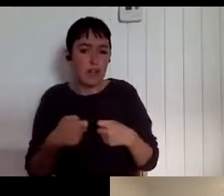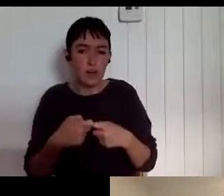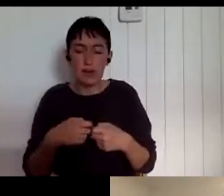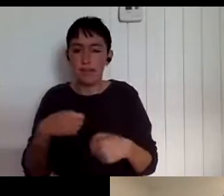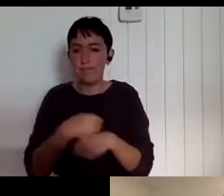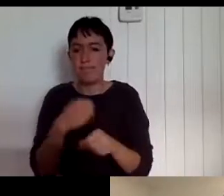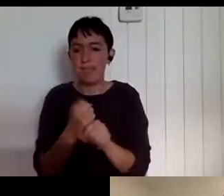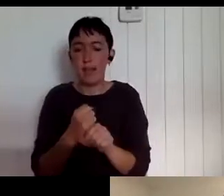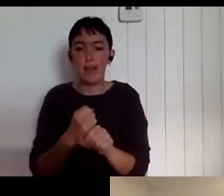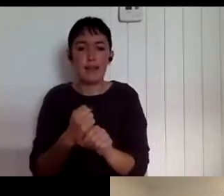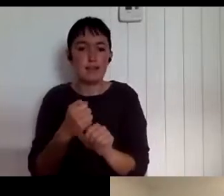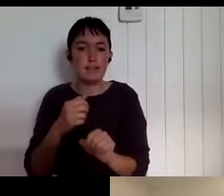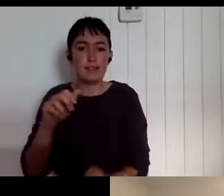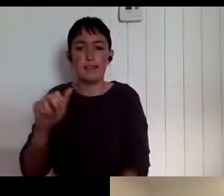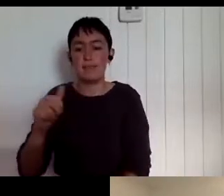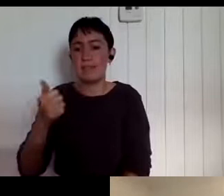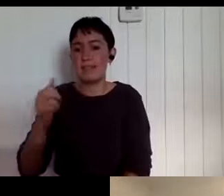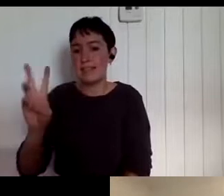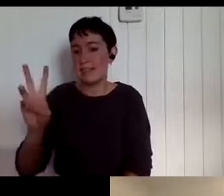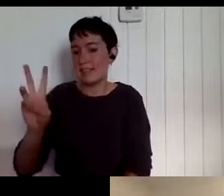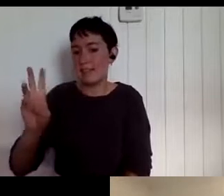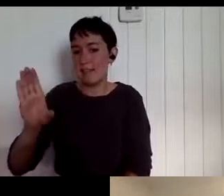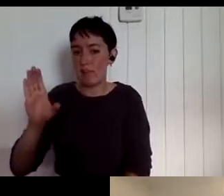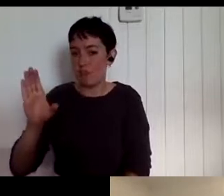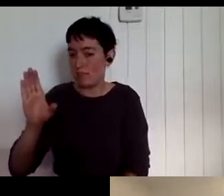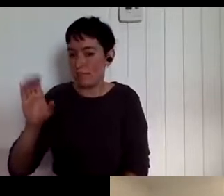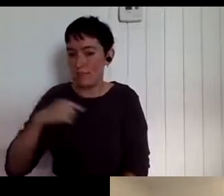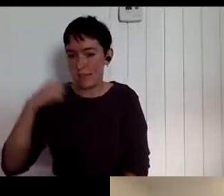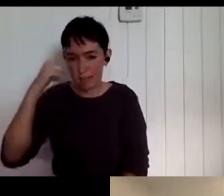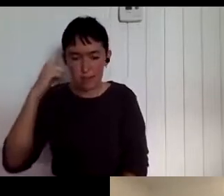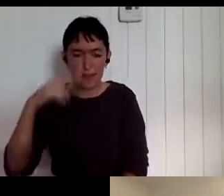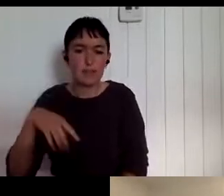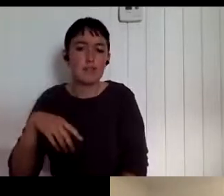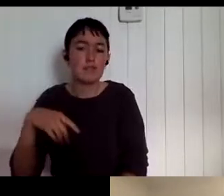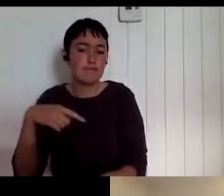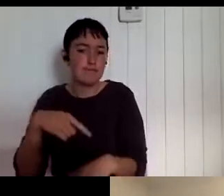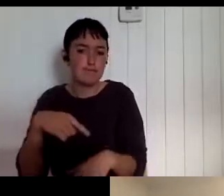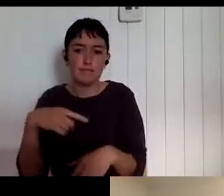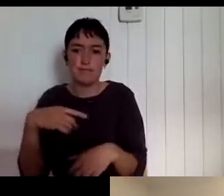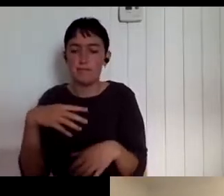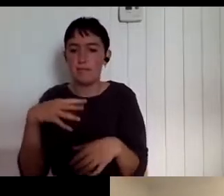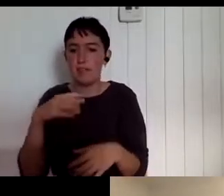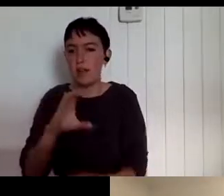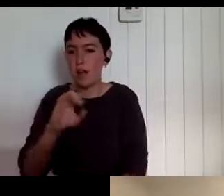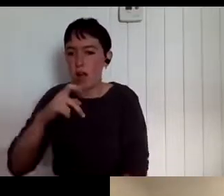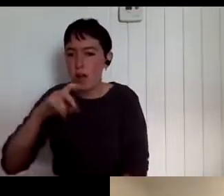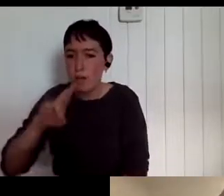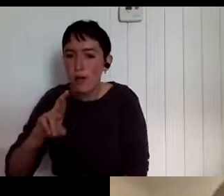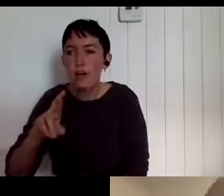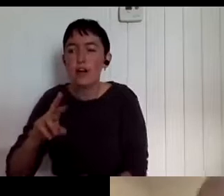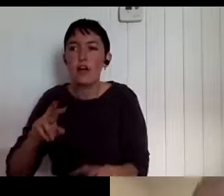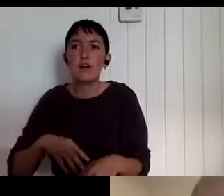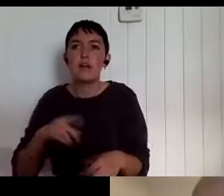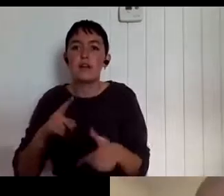like copper, essentially. They used copper, and then basically just like a water with a bunch of like different salts. And that was the first thing that